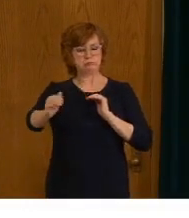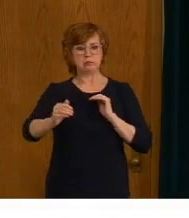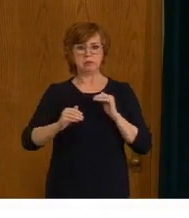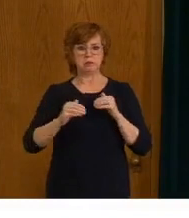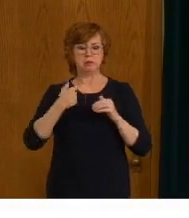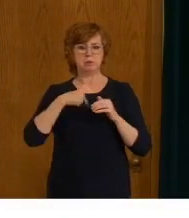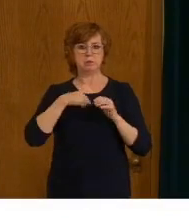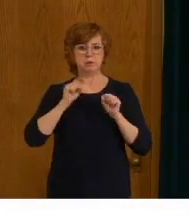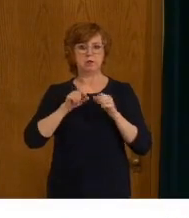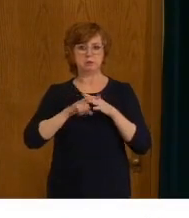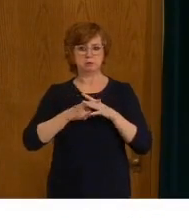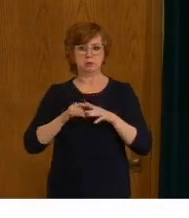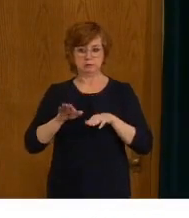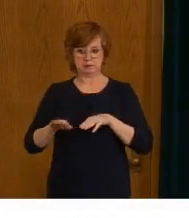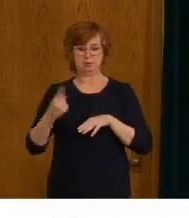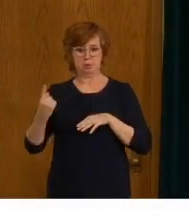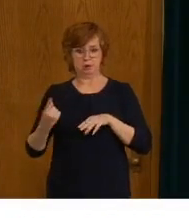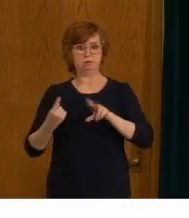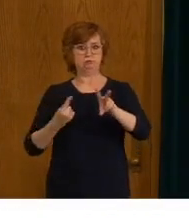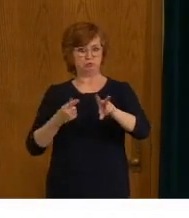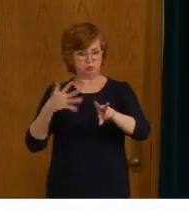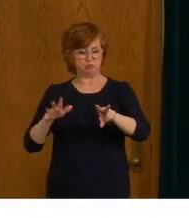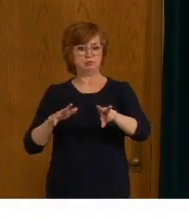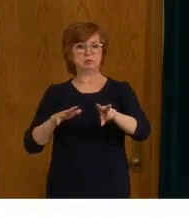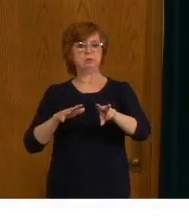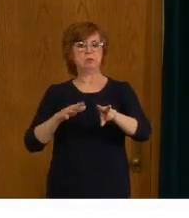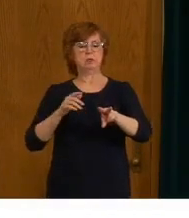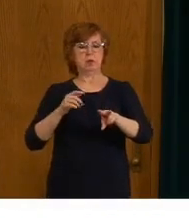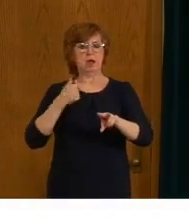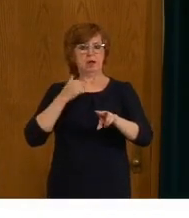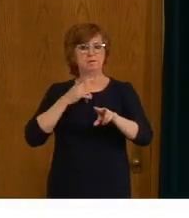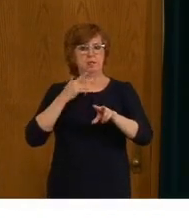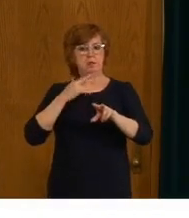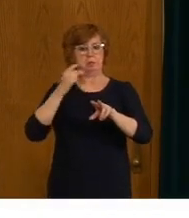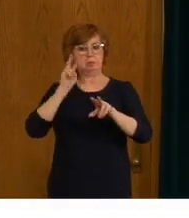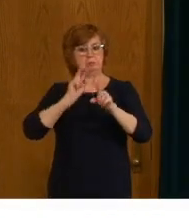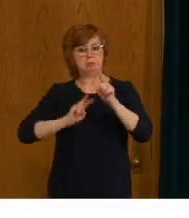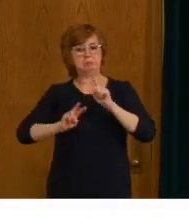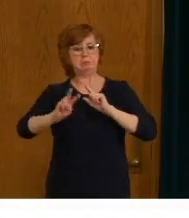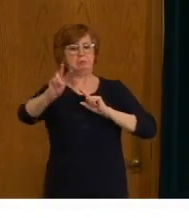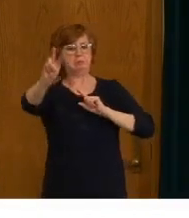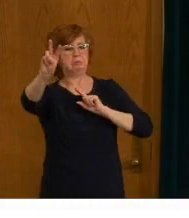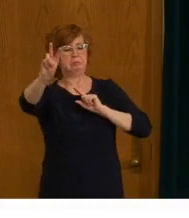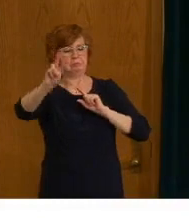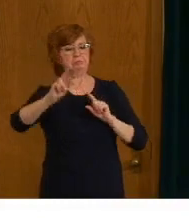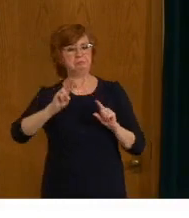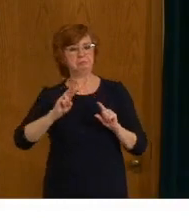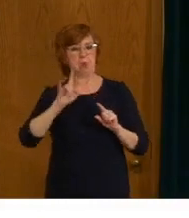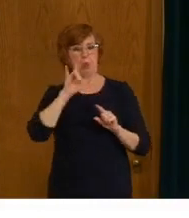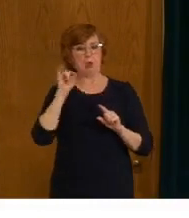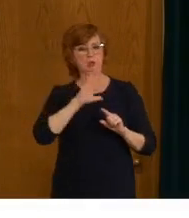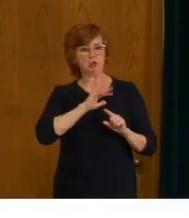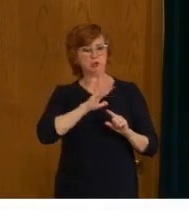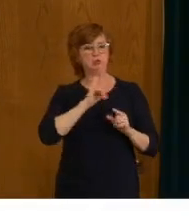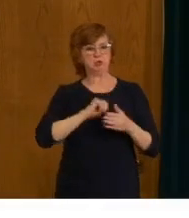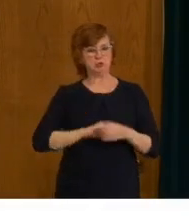our first dose and then second dose. I think the outlook looks really good. And of course, if we see clusters or issues